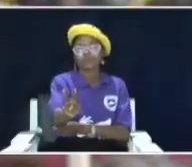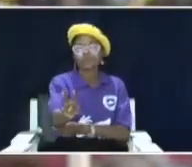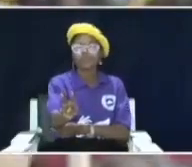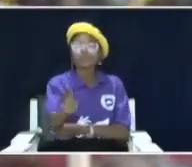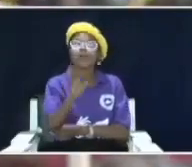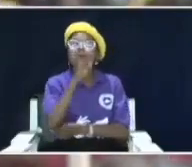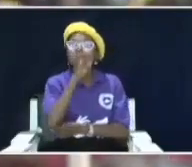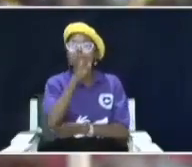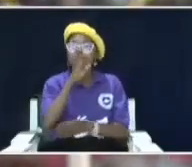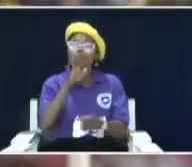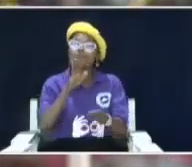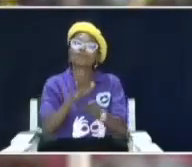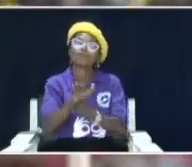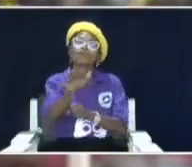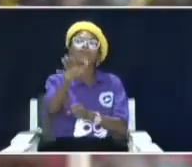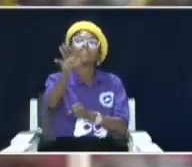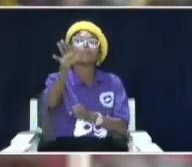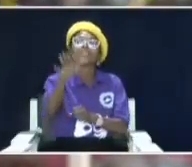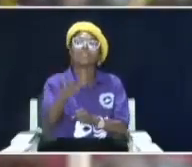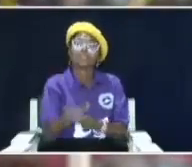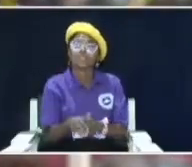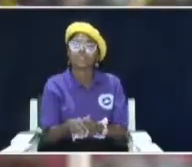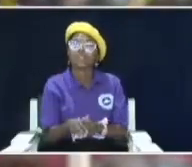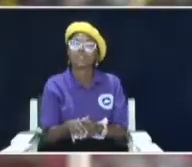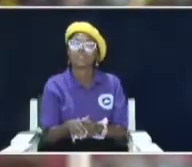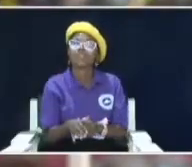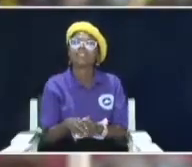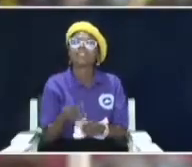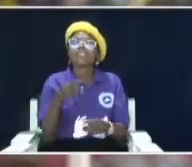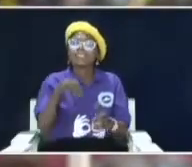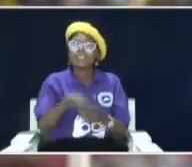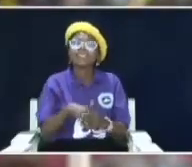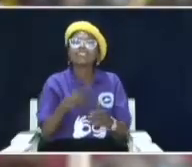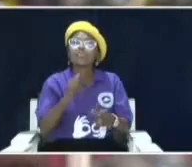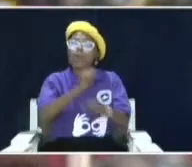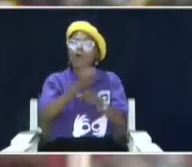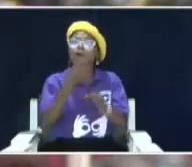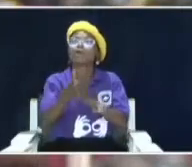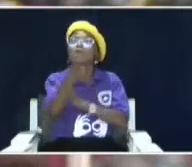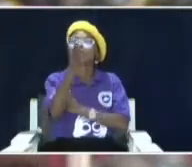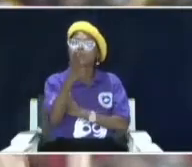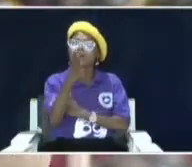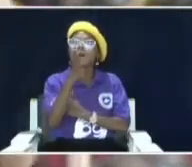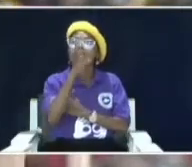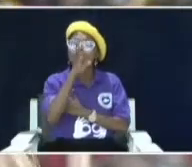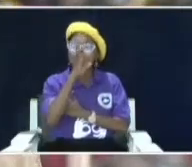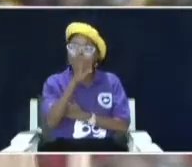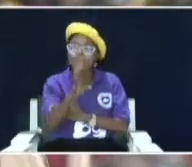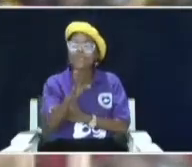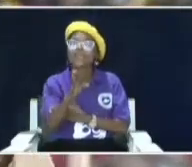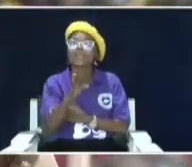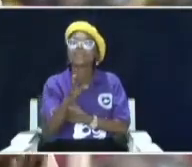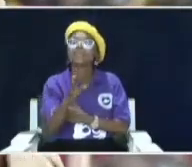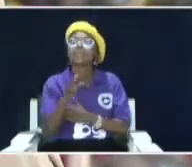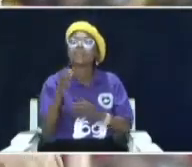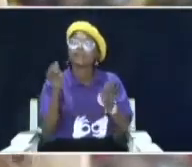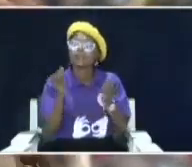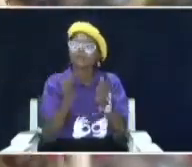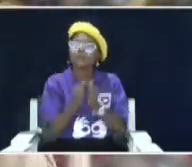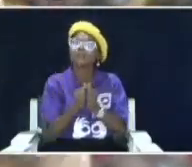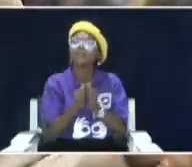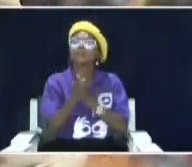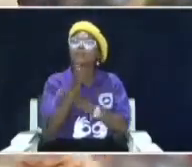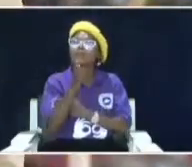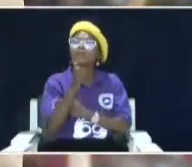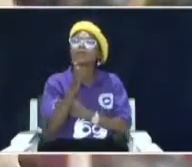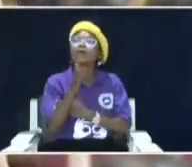be fully engaged in the Great Commission. The only goal of partnership with God is